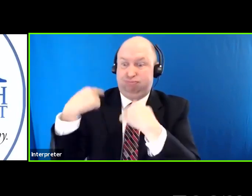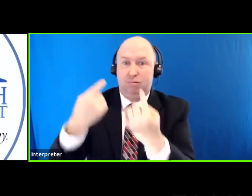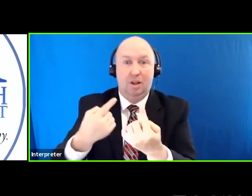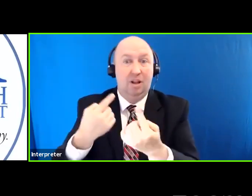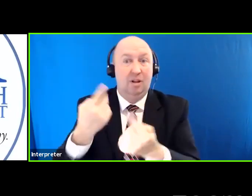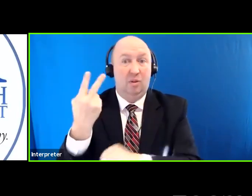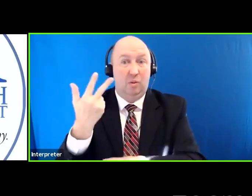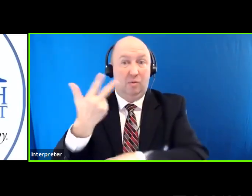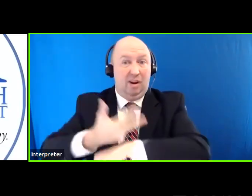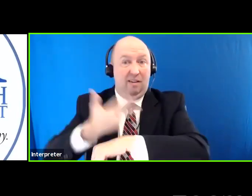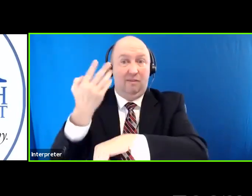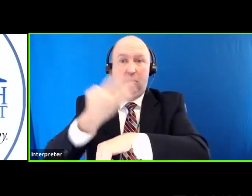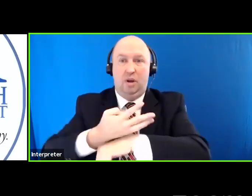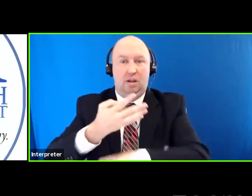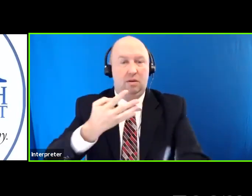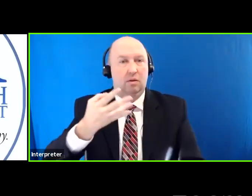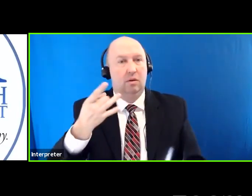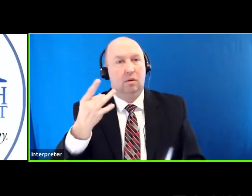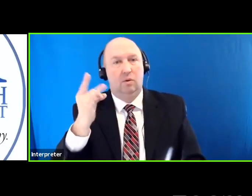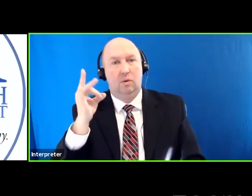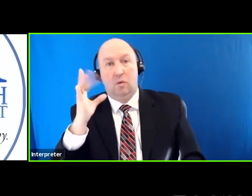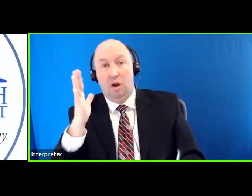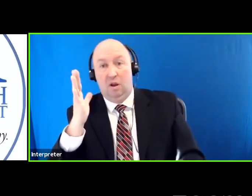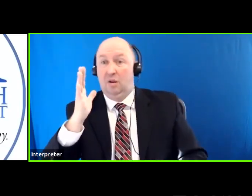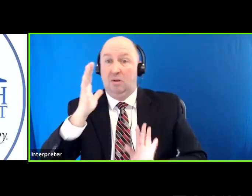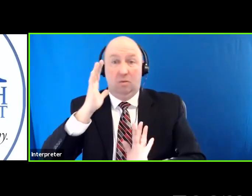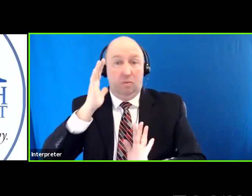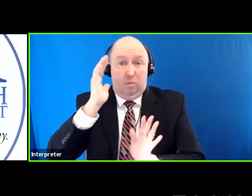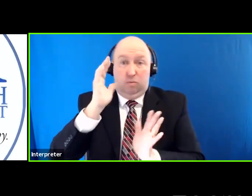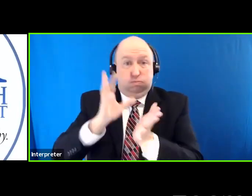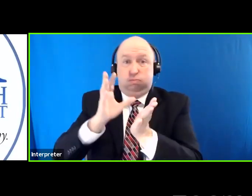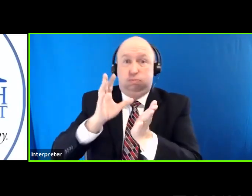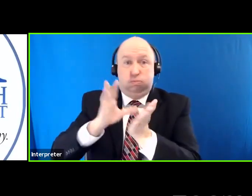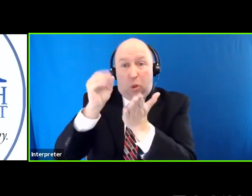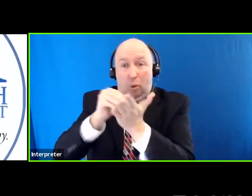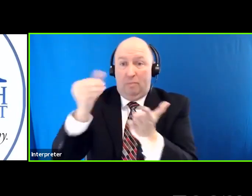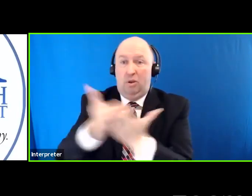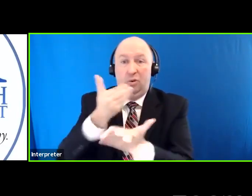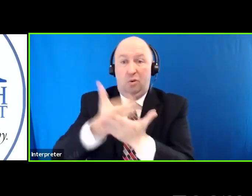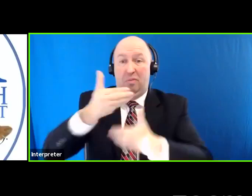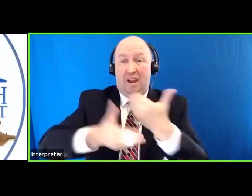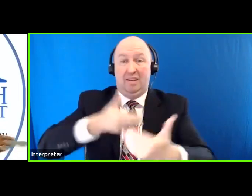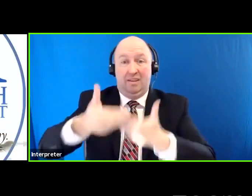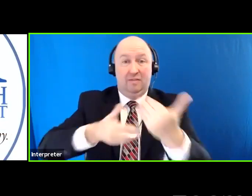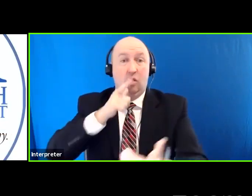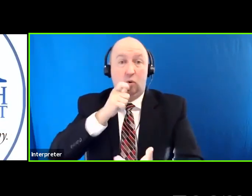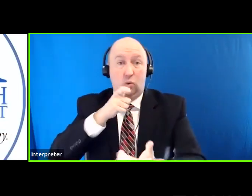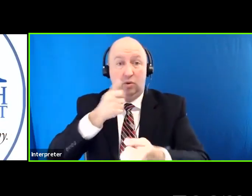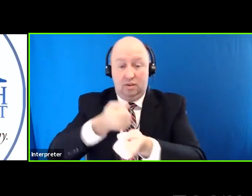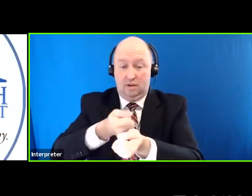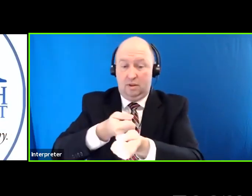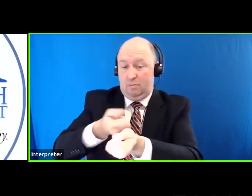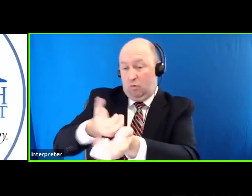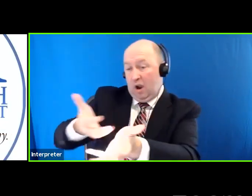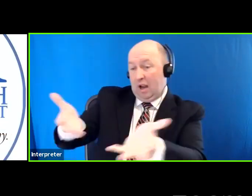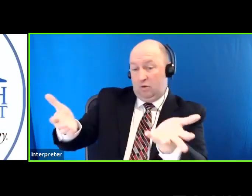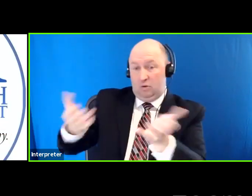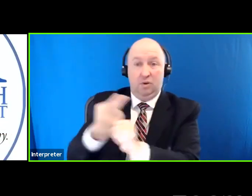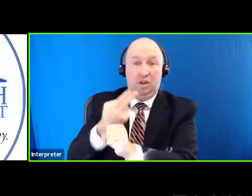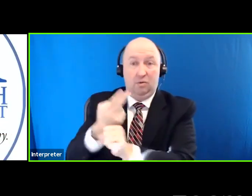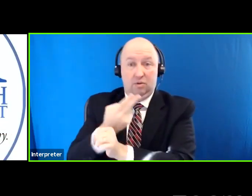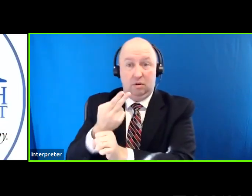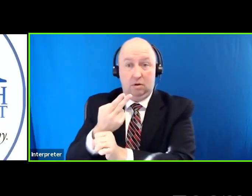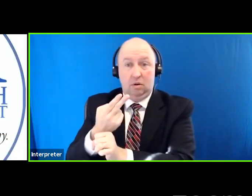4 days. We just learned about this new process about providers being used, because that was not our plan. Hospitals